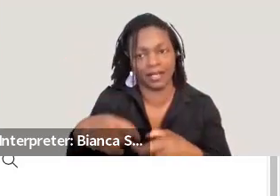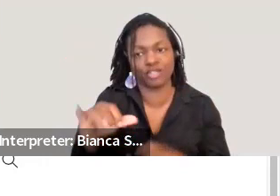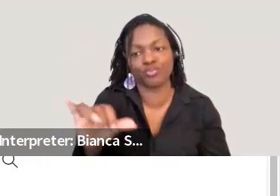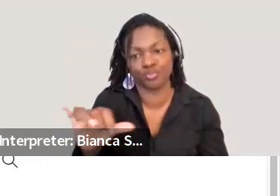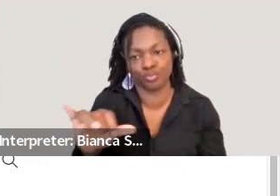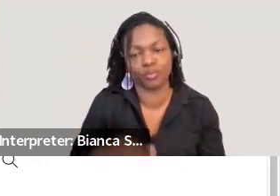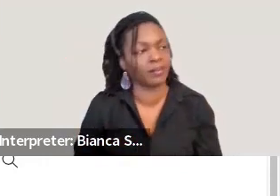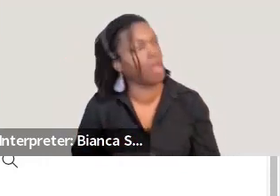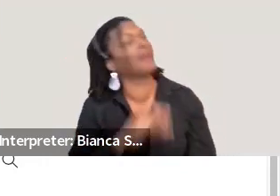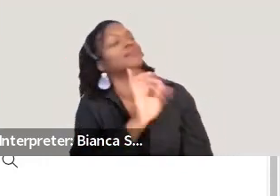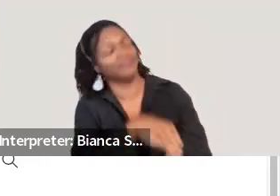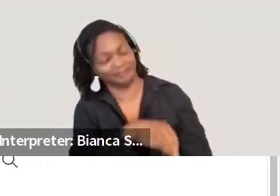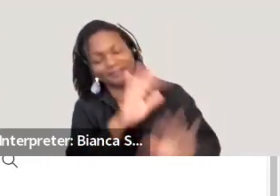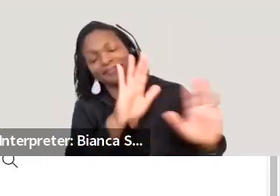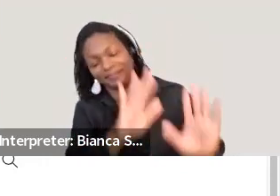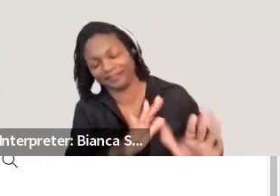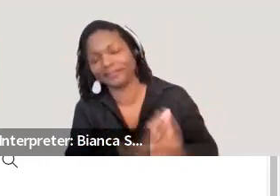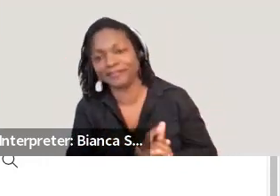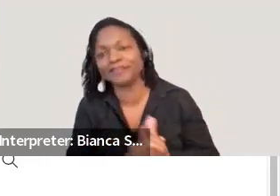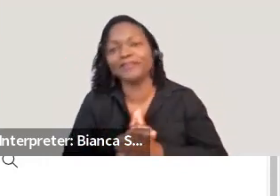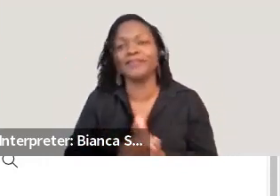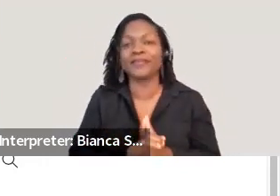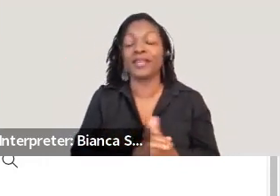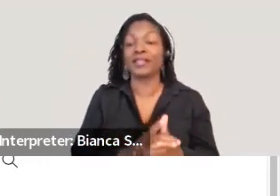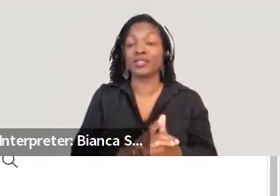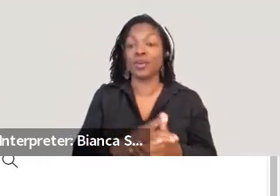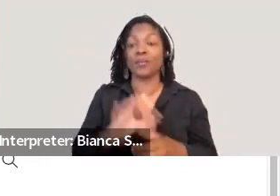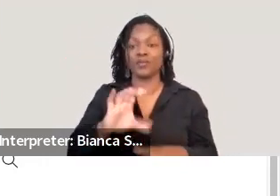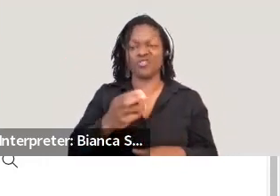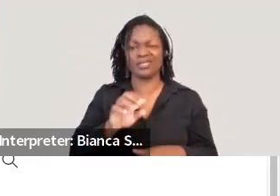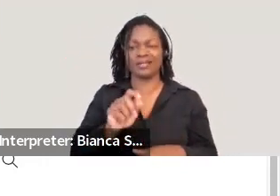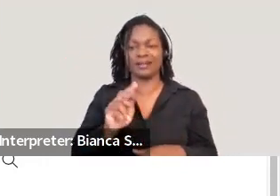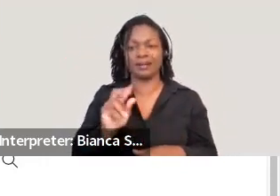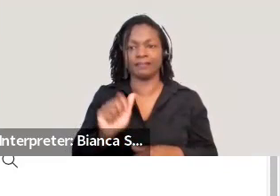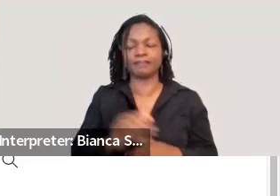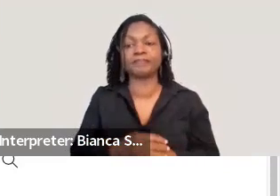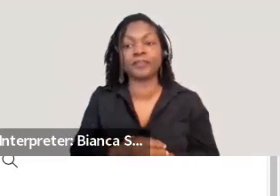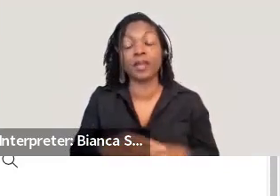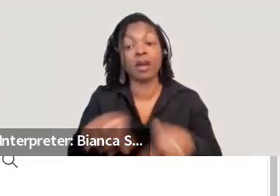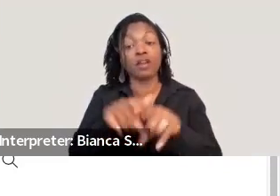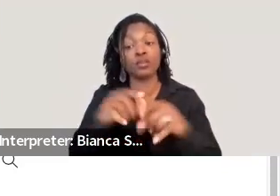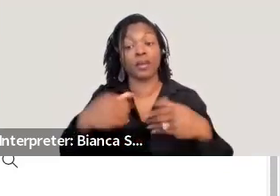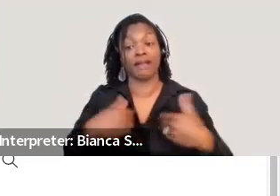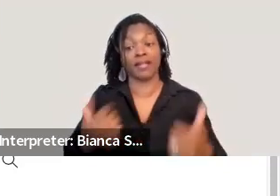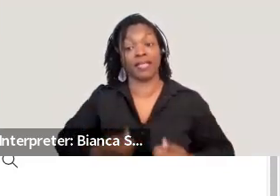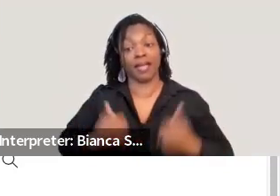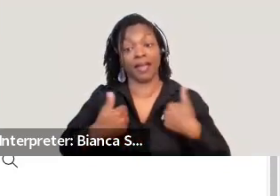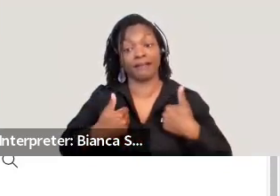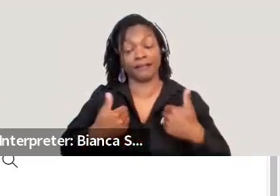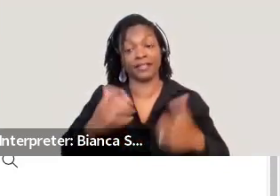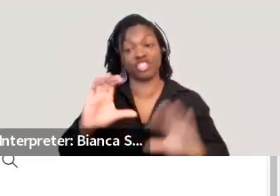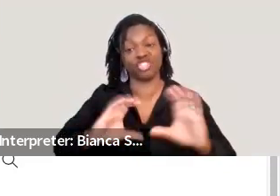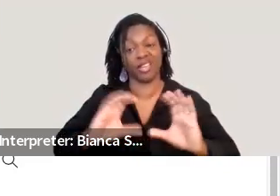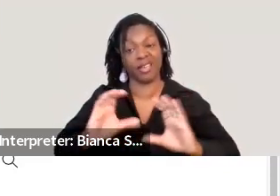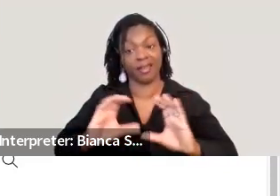so, to kind of segue from that, we also have a live chat option, and our team member that